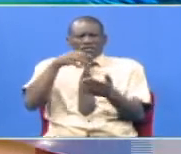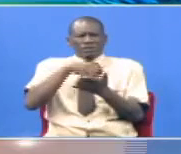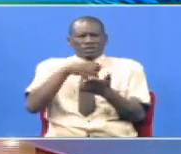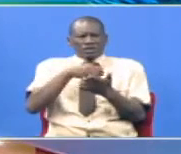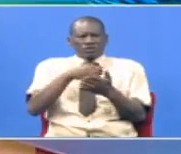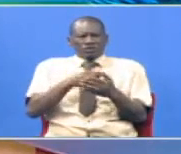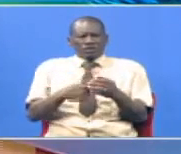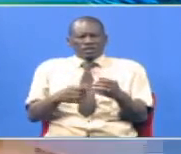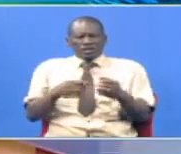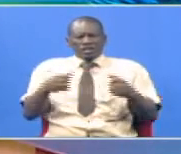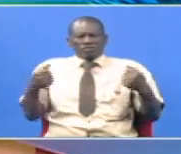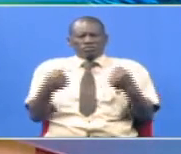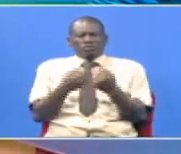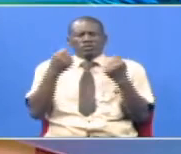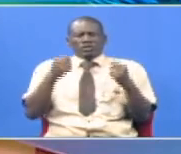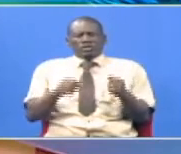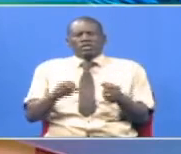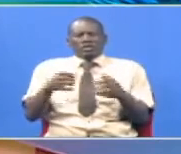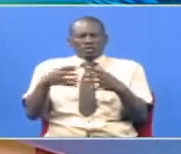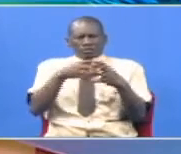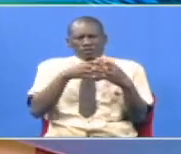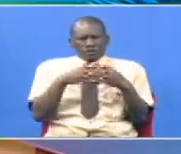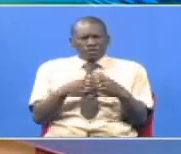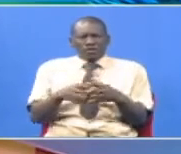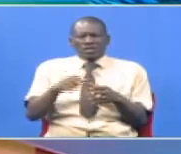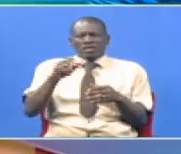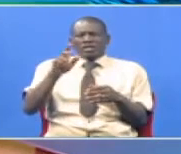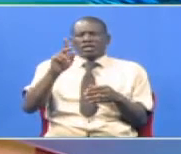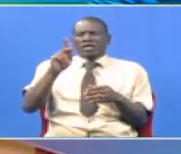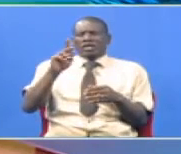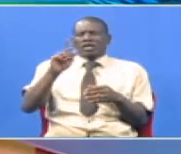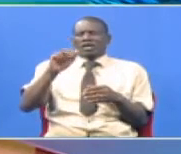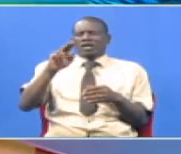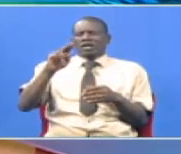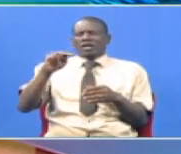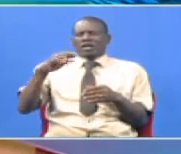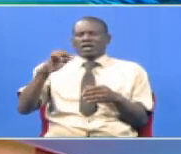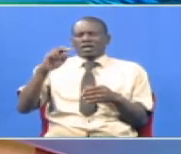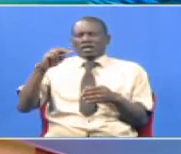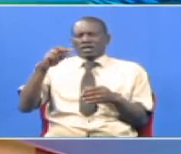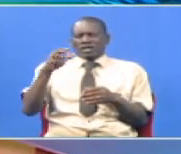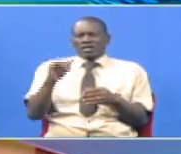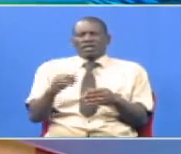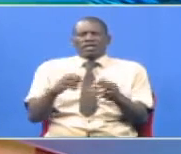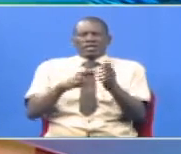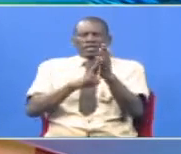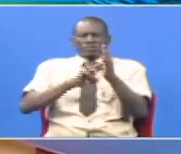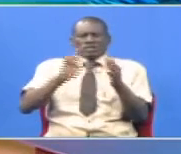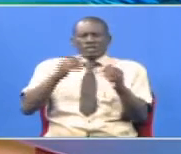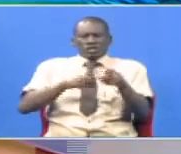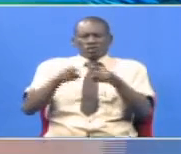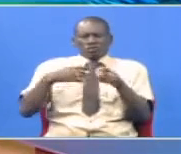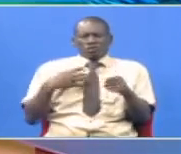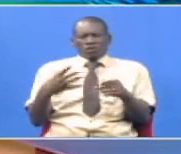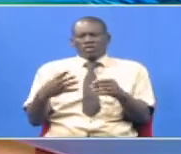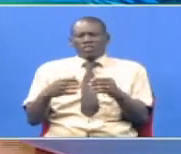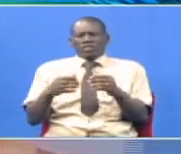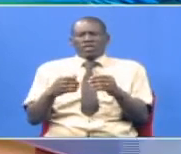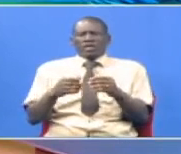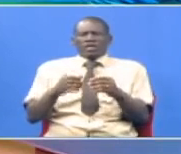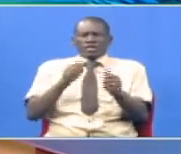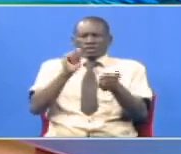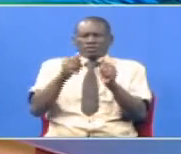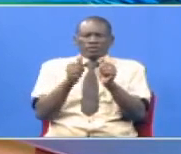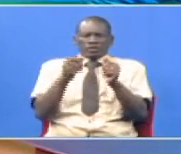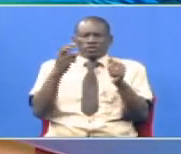a high-speed crash in the United States. Kangangi represented Kenya at the Commonwealth Games in 2014 and 2018. He died last month